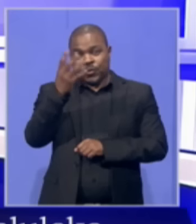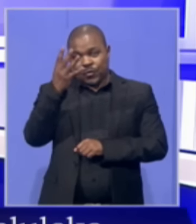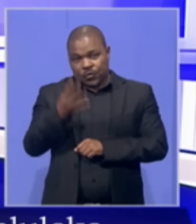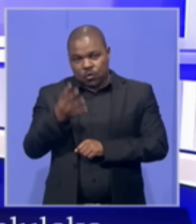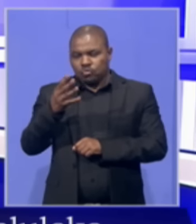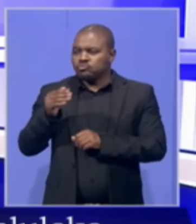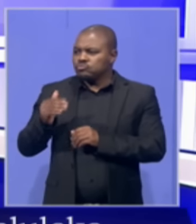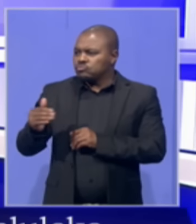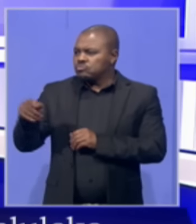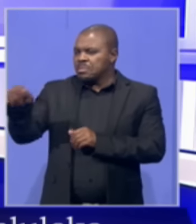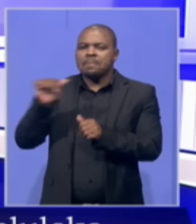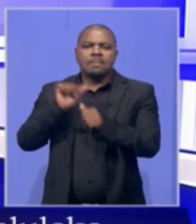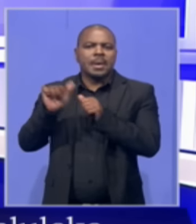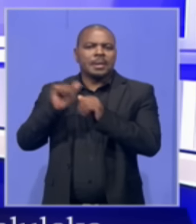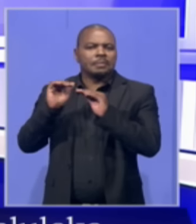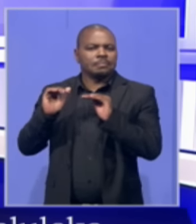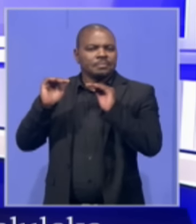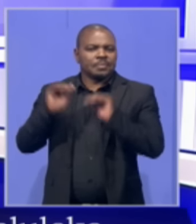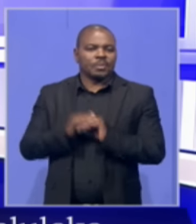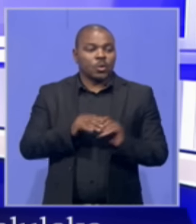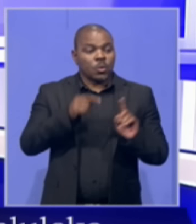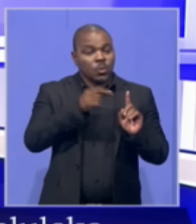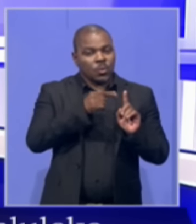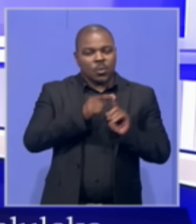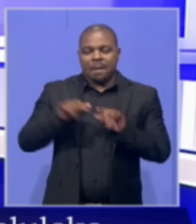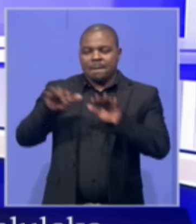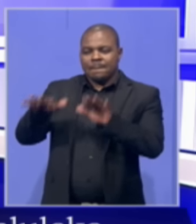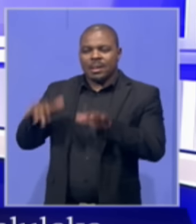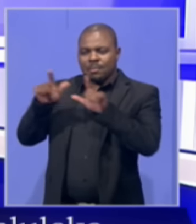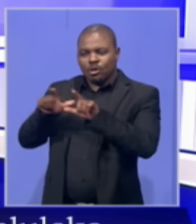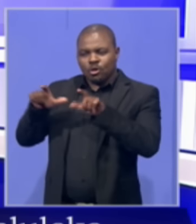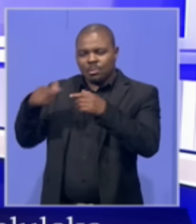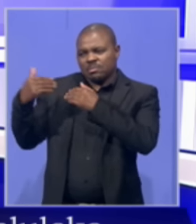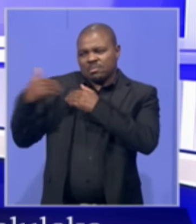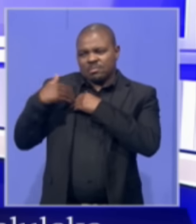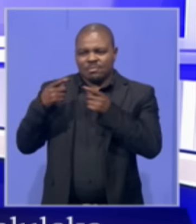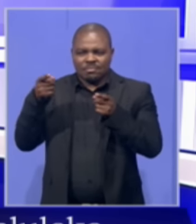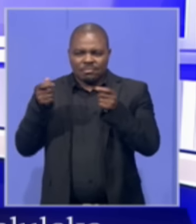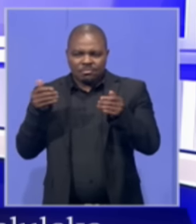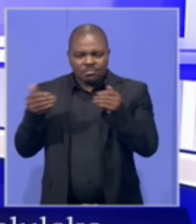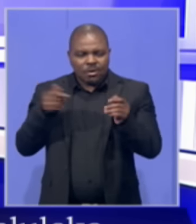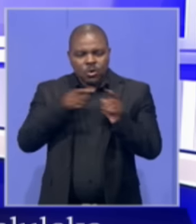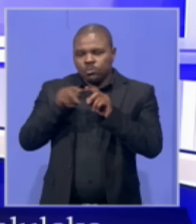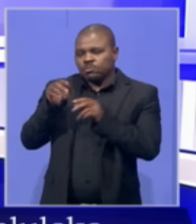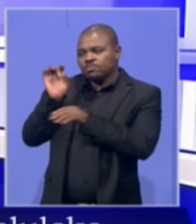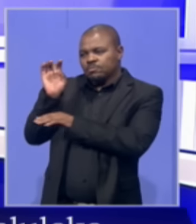2023-2024 di tokafetse. O na eme dikomiti tsa palamente tse di lebaneng le merero ya matlole ka lefoko.